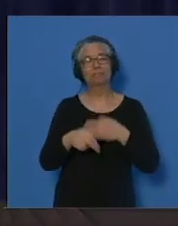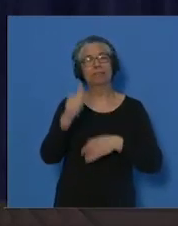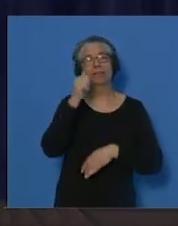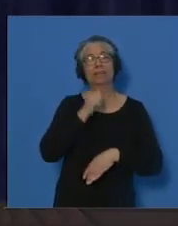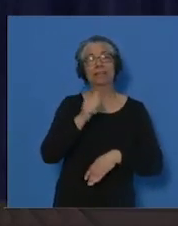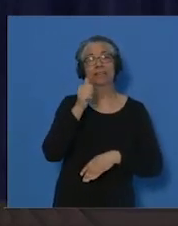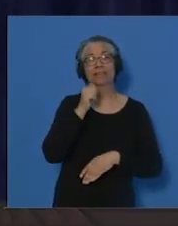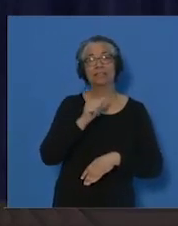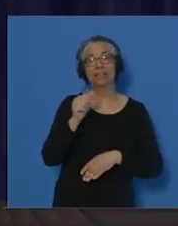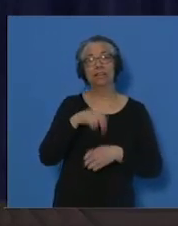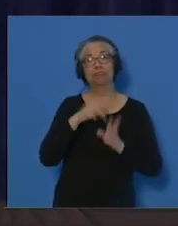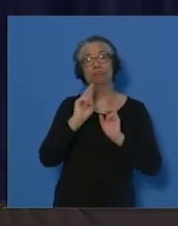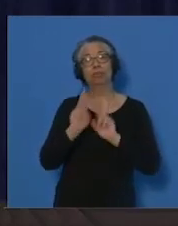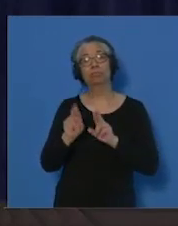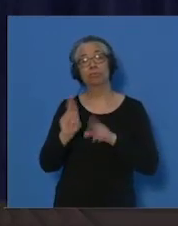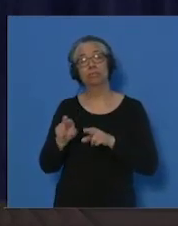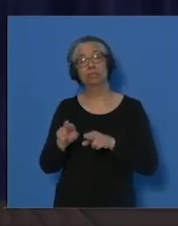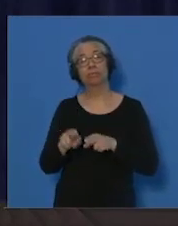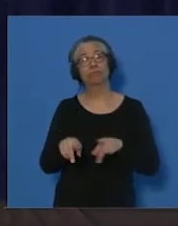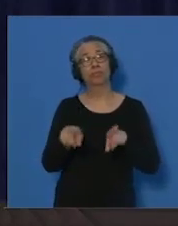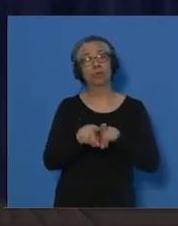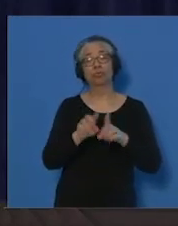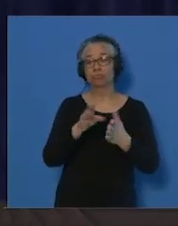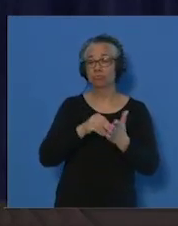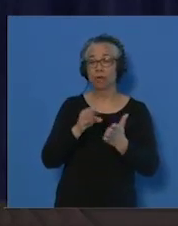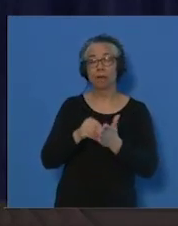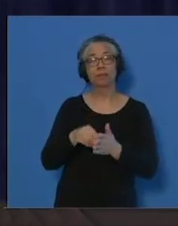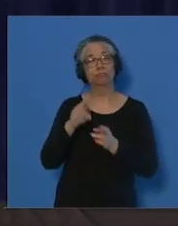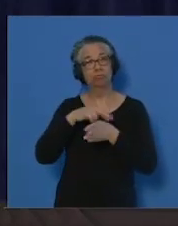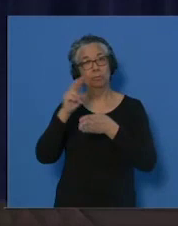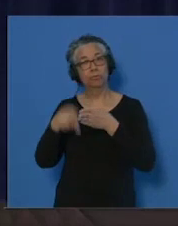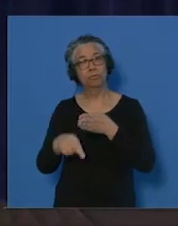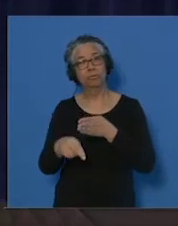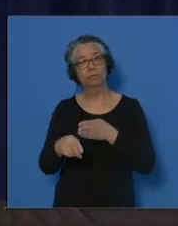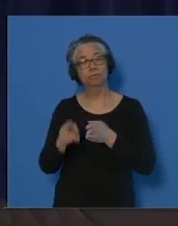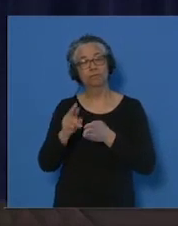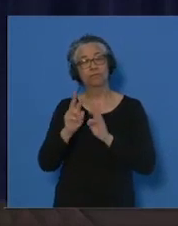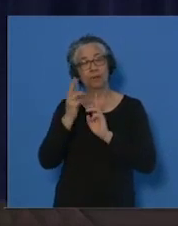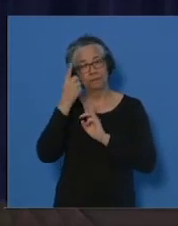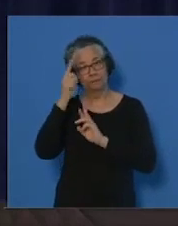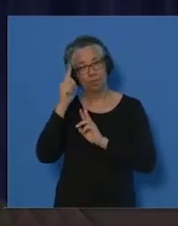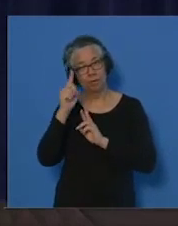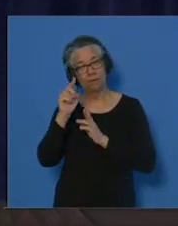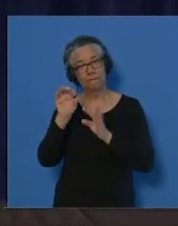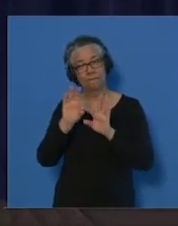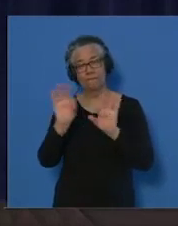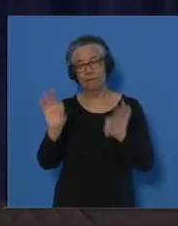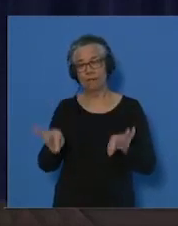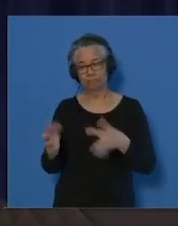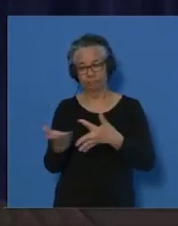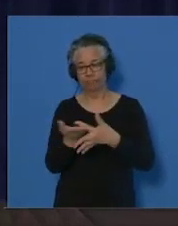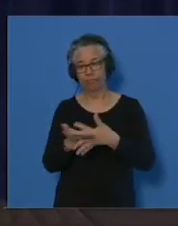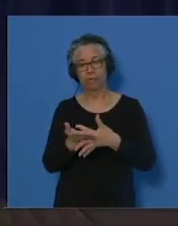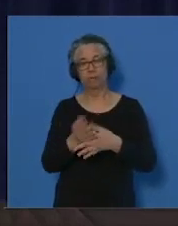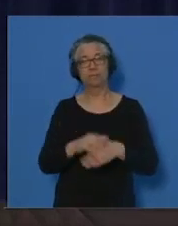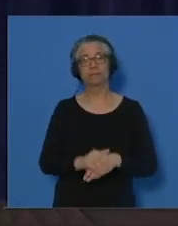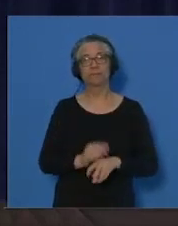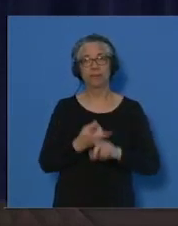reports, and also download reports for patient files. As of May 11th,